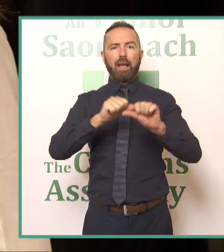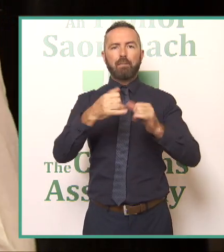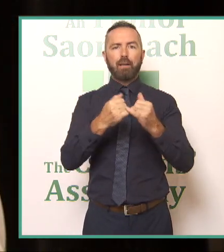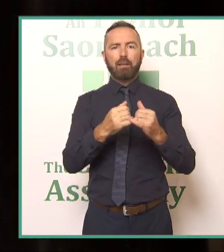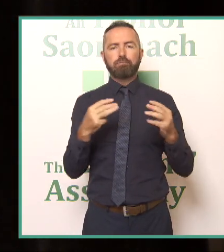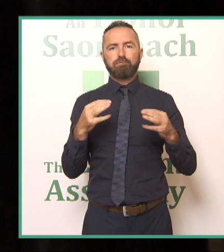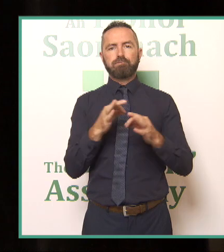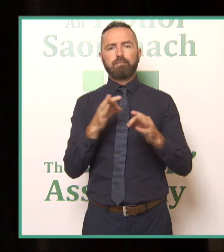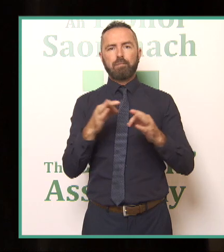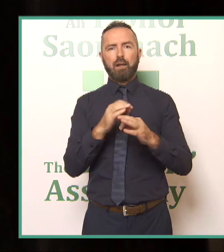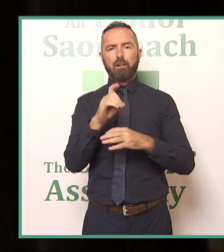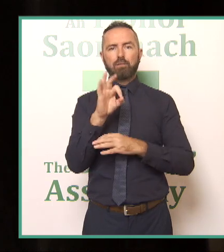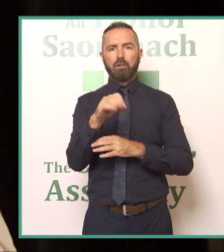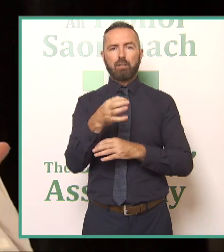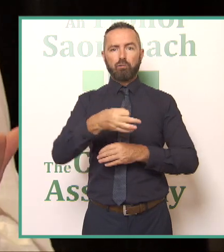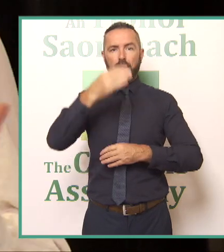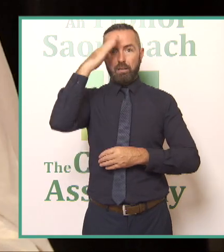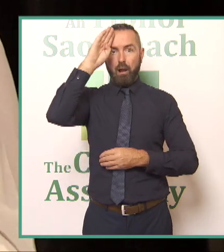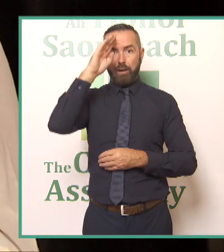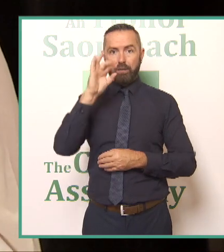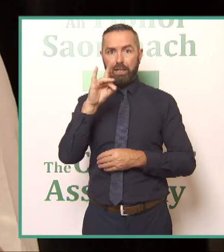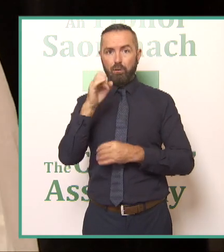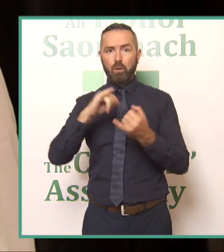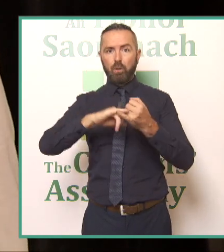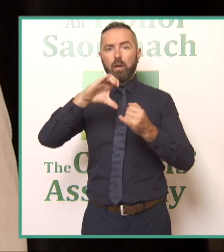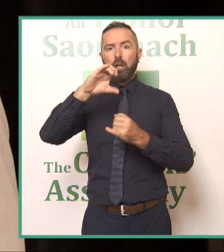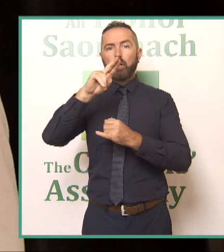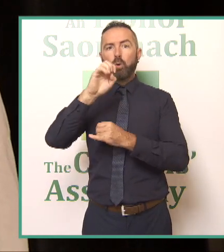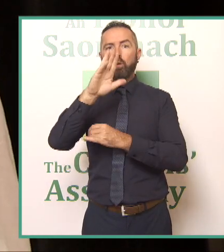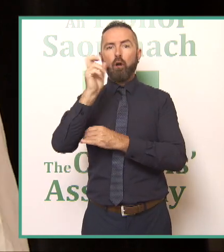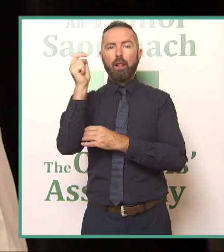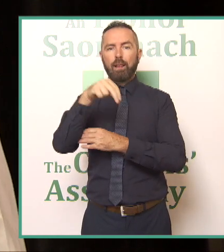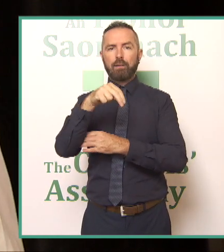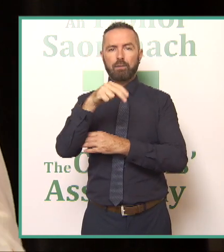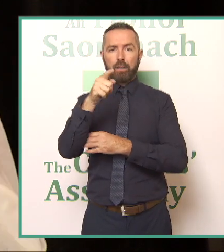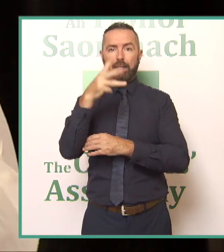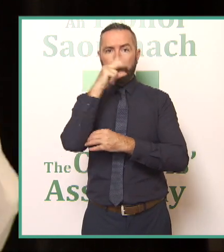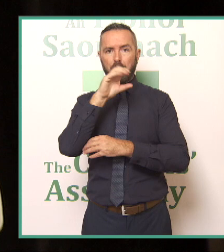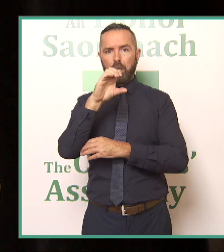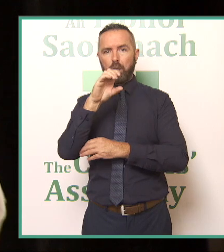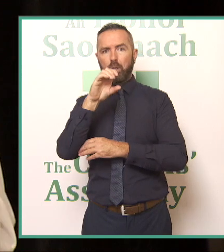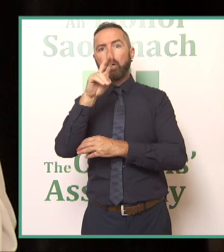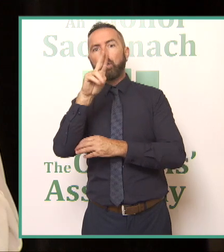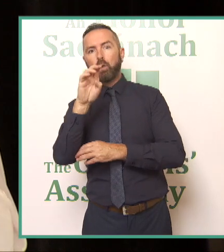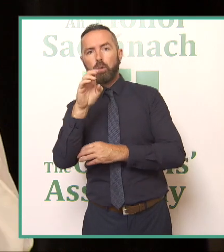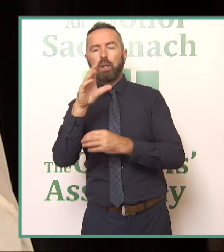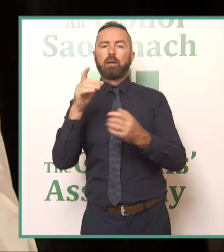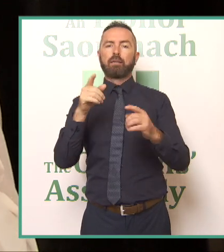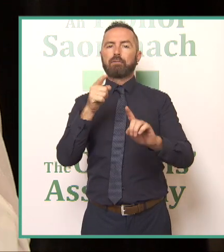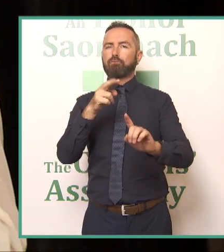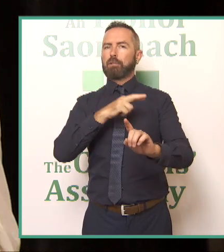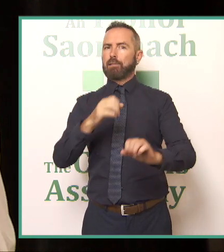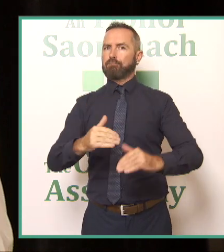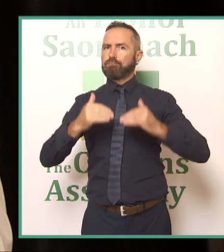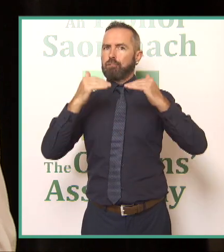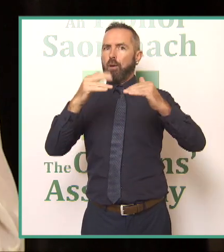dogs. The greatest Irish hero is Cuchulainn, so that Cú name, the dog name, is very prominent. But as the period goes on, they also